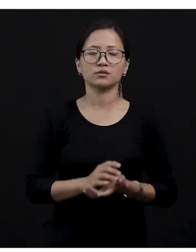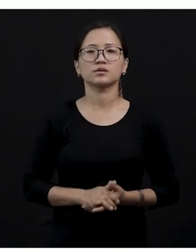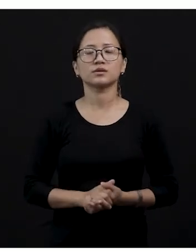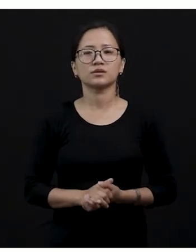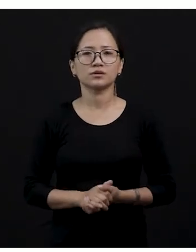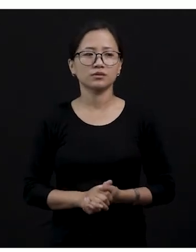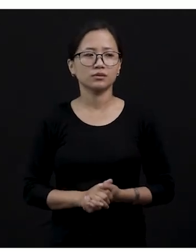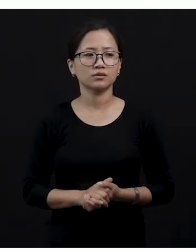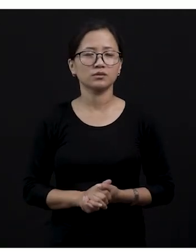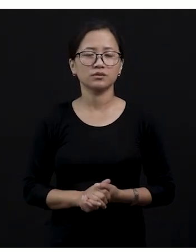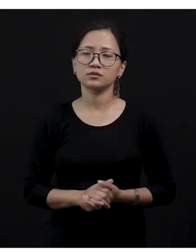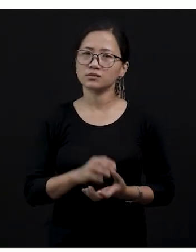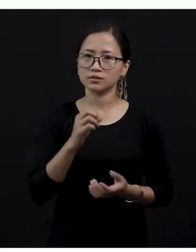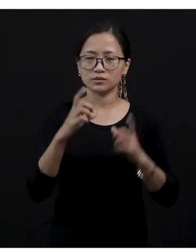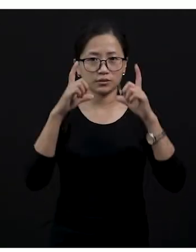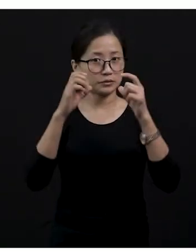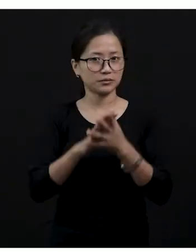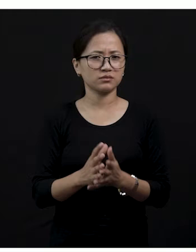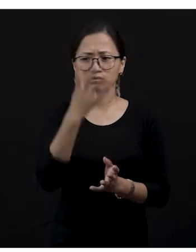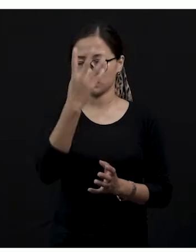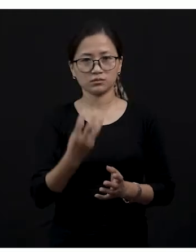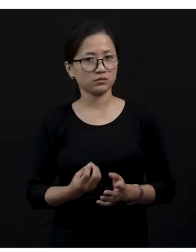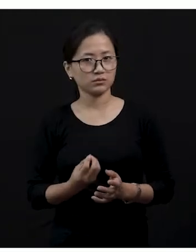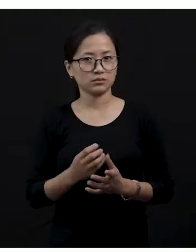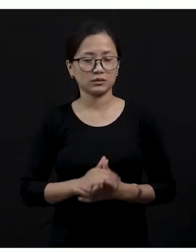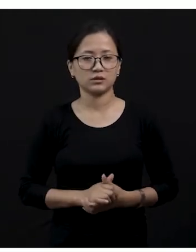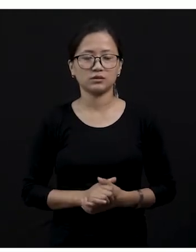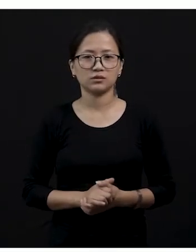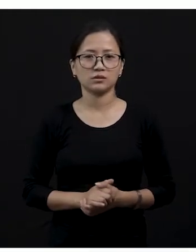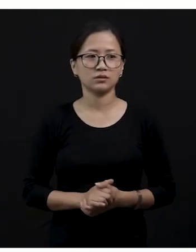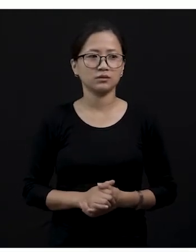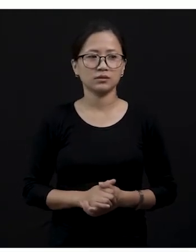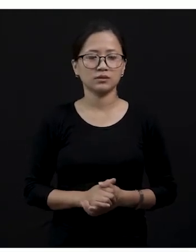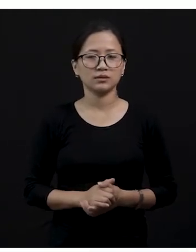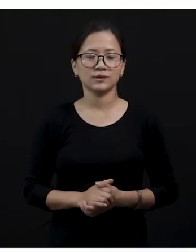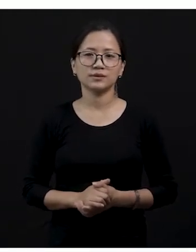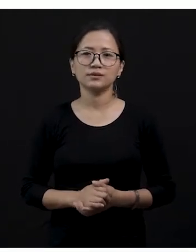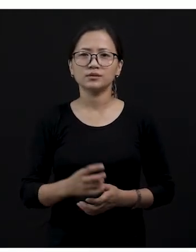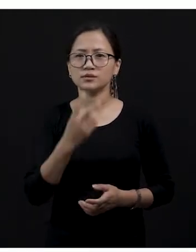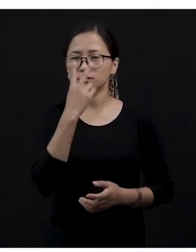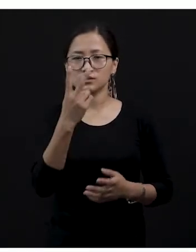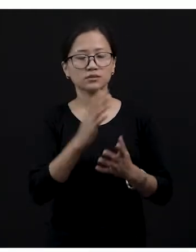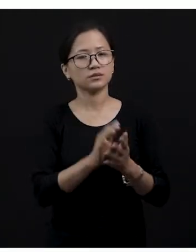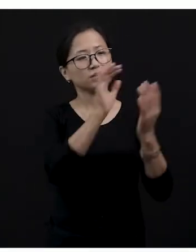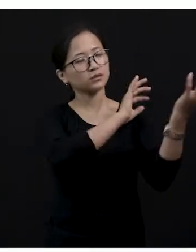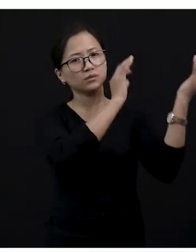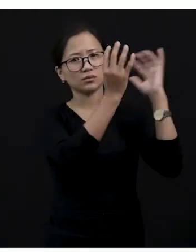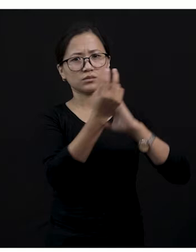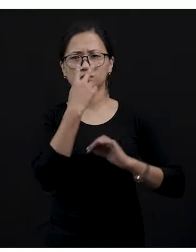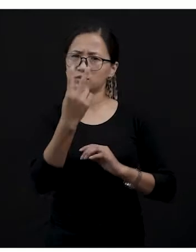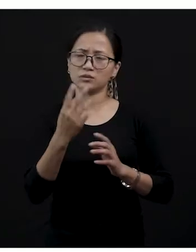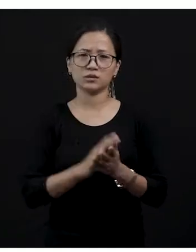actual picture taken at night. Okay, so our Earth looks like this from space, from